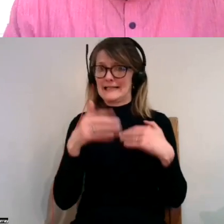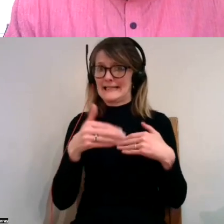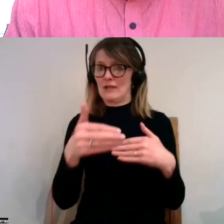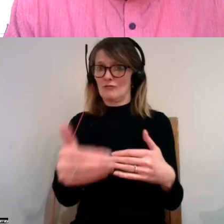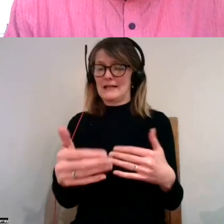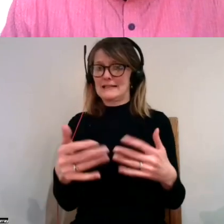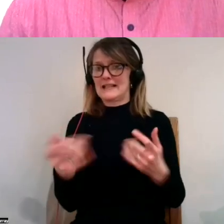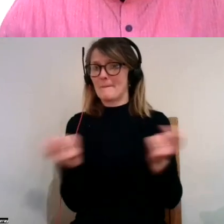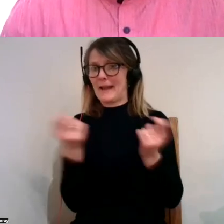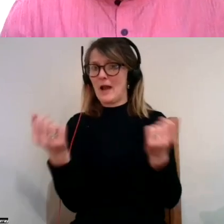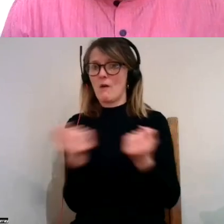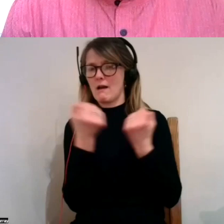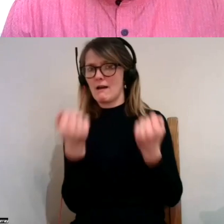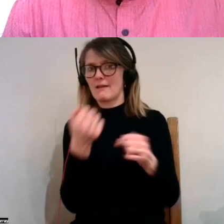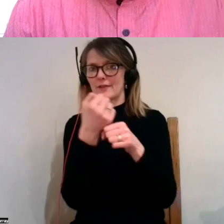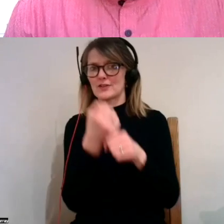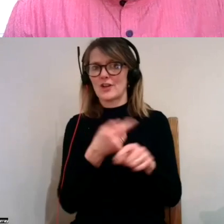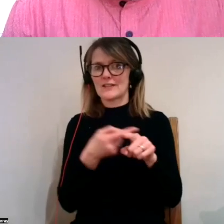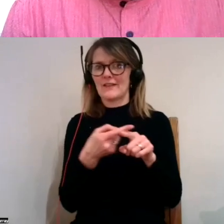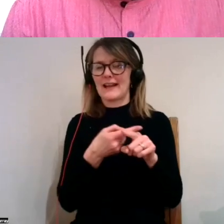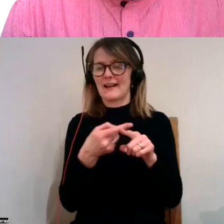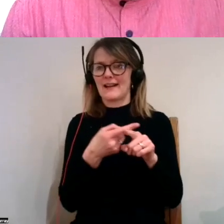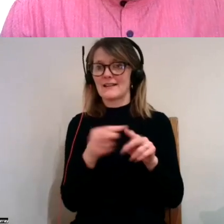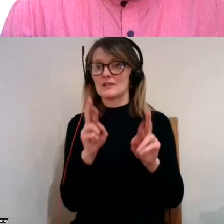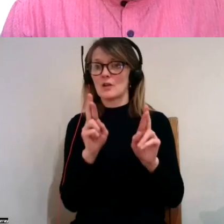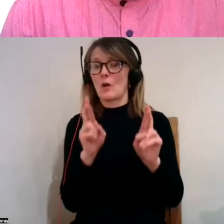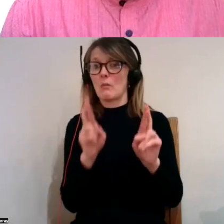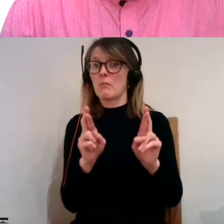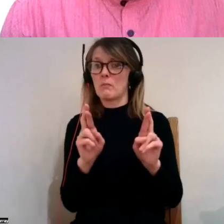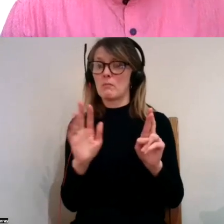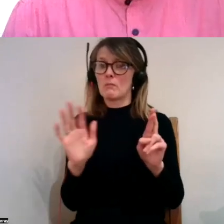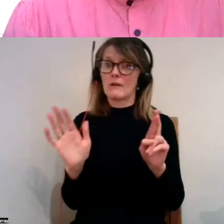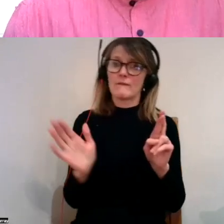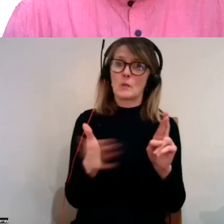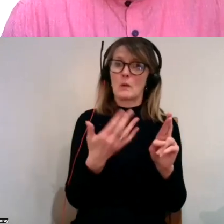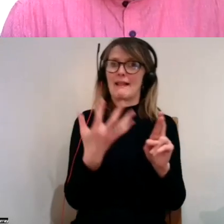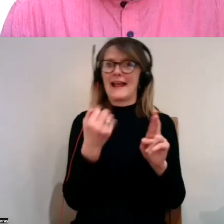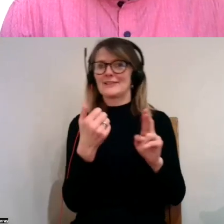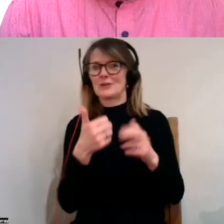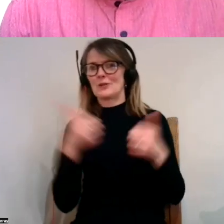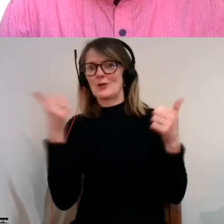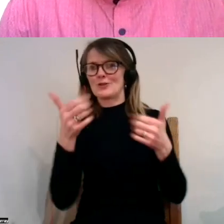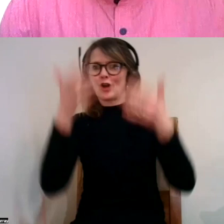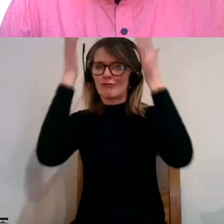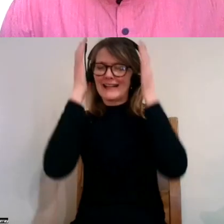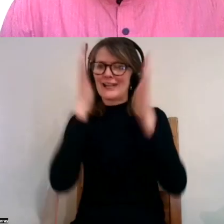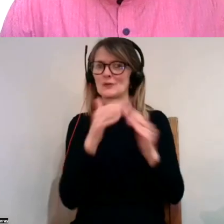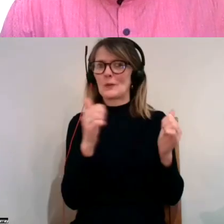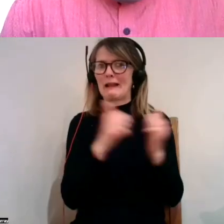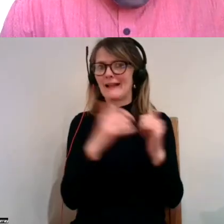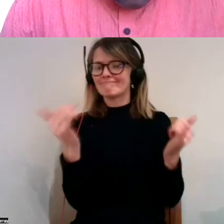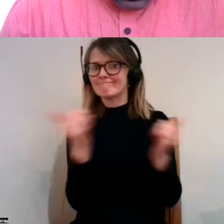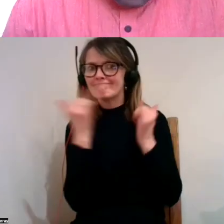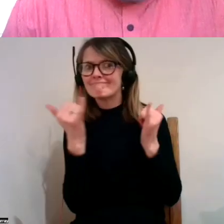of England. And I hope you've all had a very good coronation weekend and celebrated the